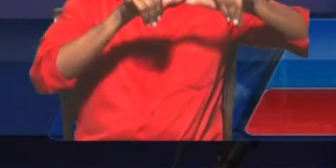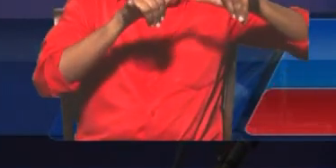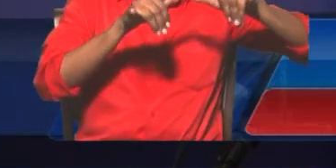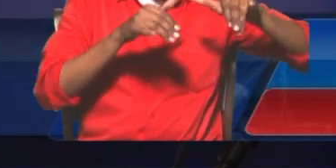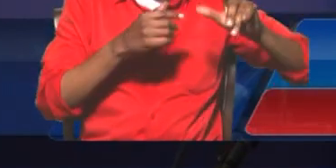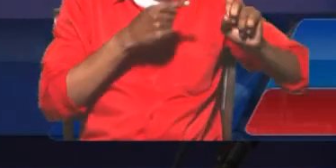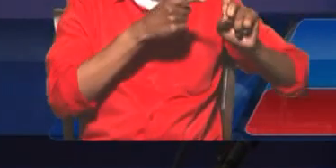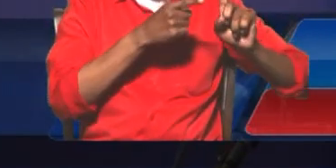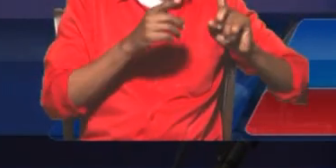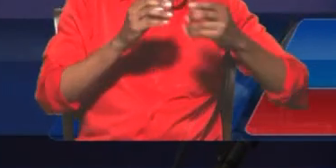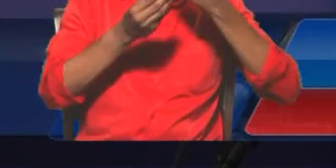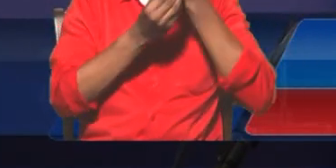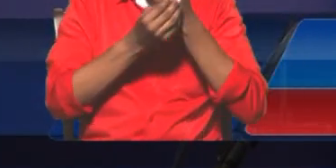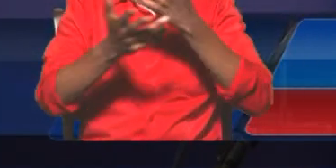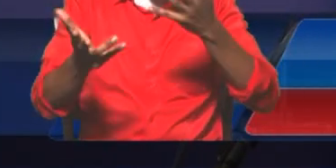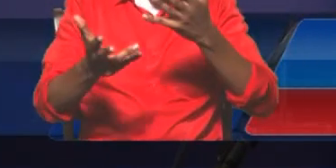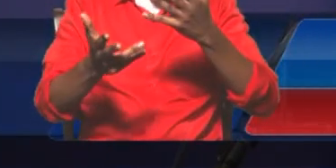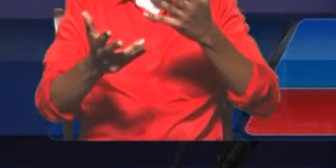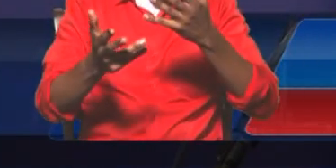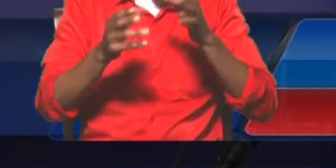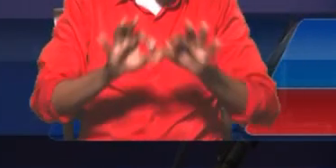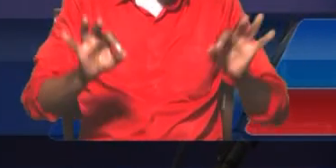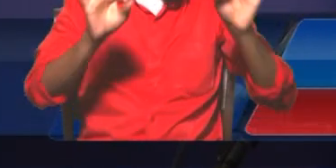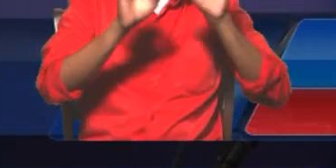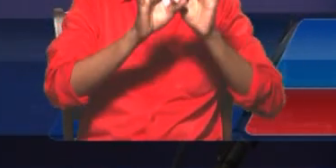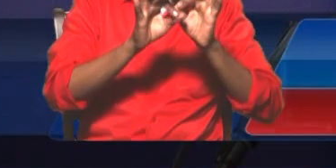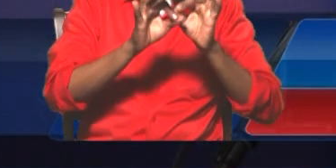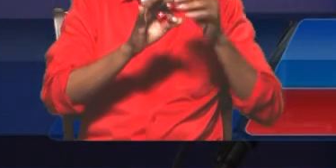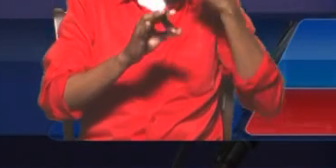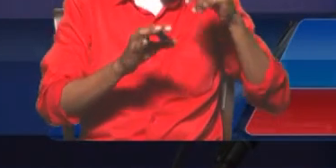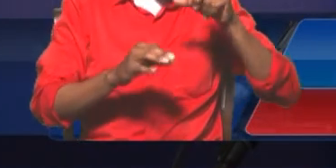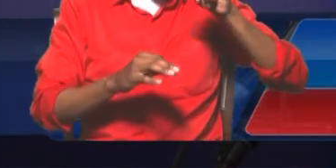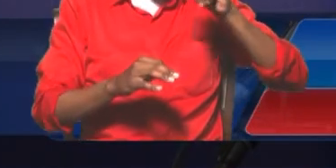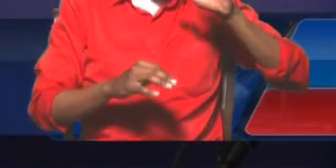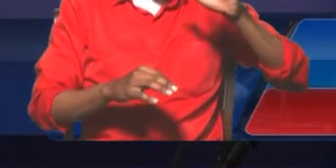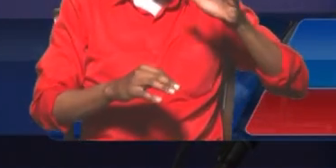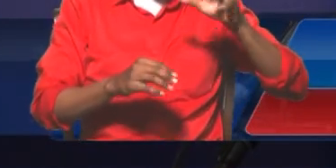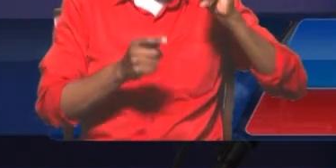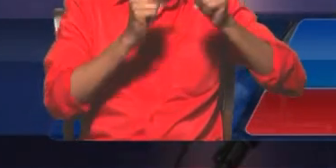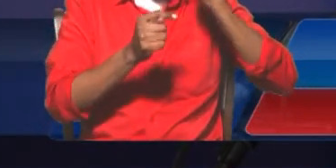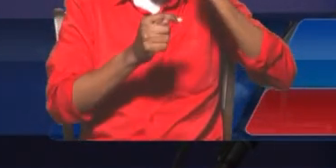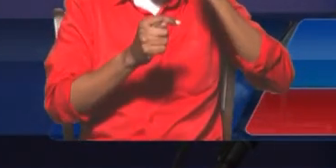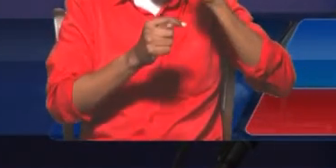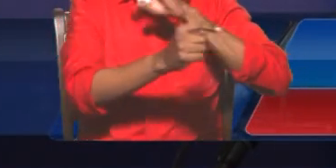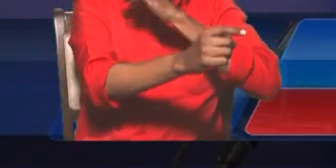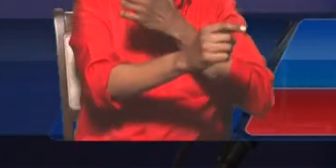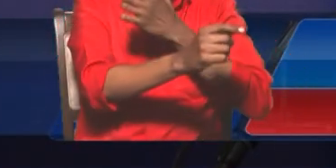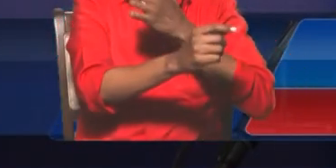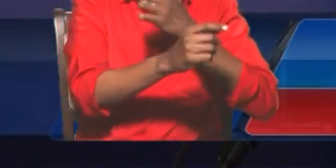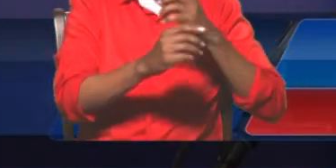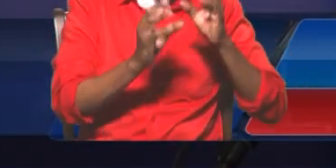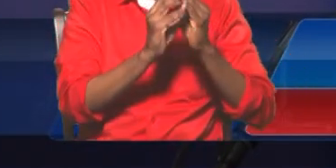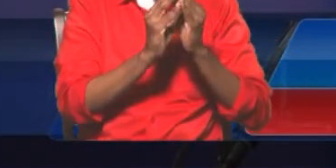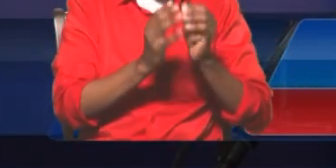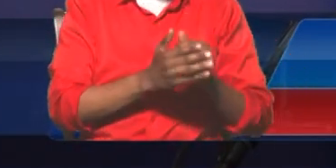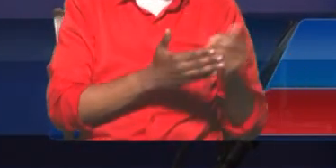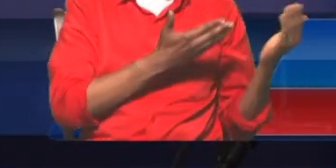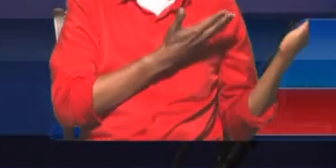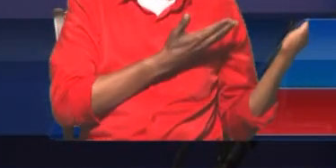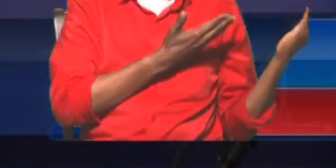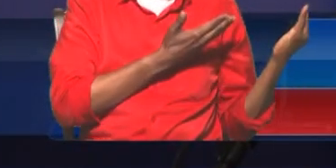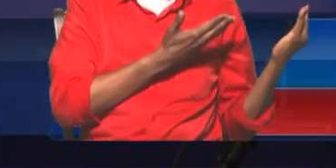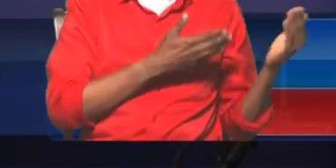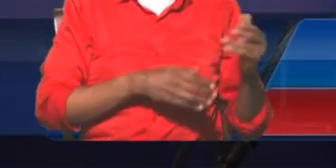of the pilot project at the 2025 Trinidad and Tobago Energy Conference. The launch of a lighthouse project as a